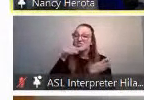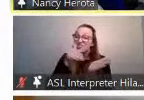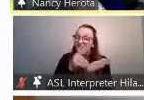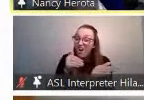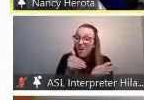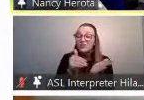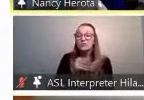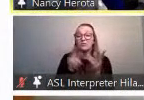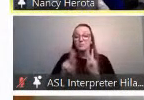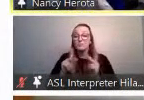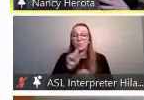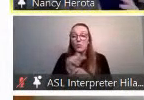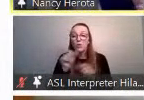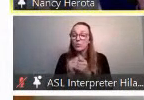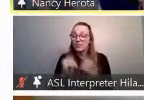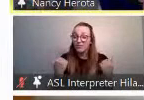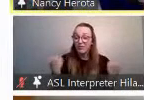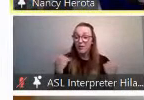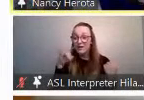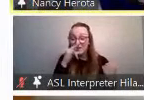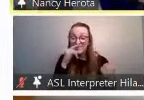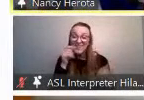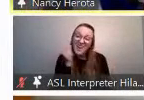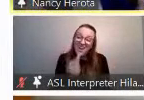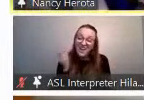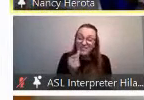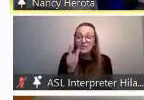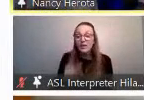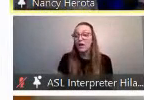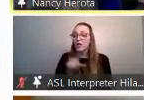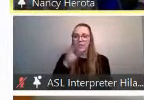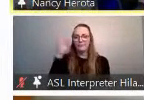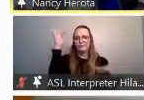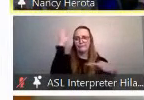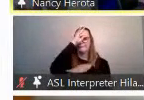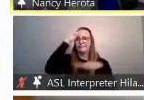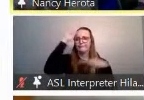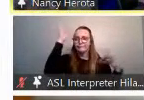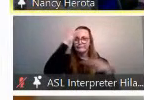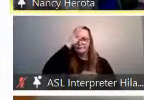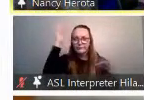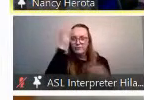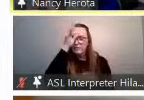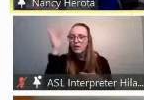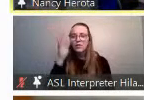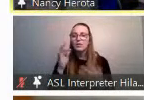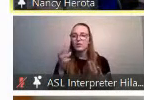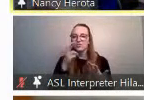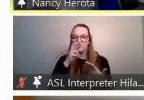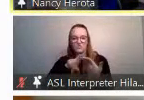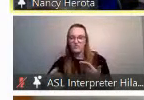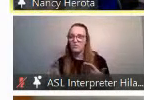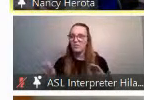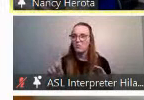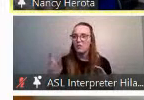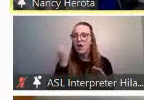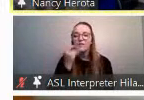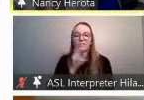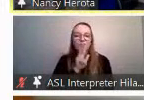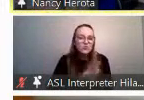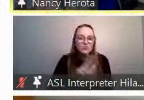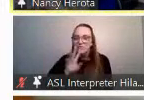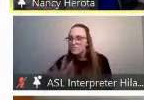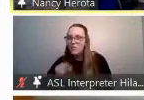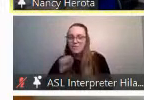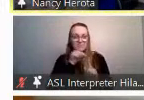young children on a daily basis that weren't even aware of where to refer children if they were 3 to 4, that this is a school